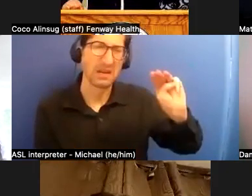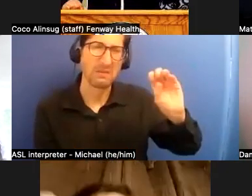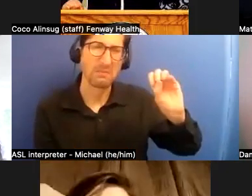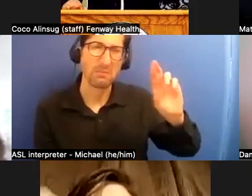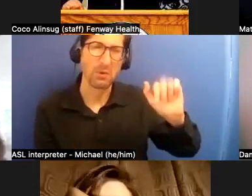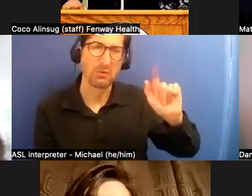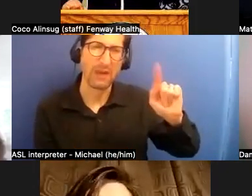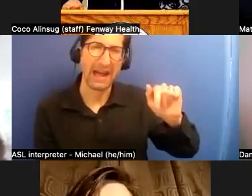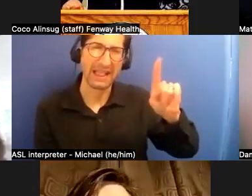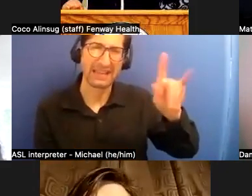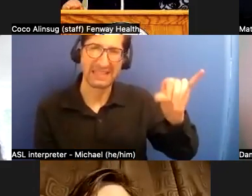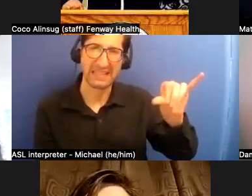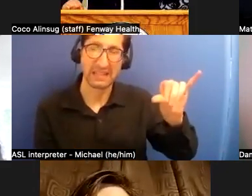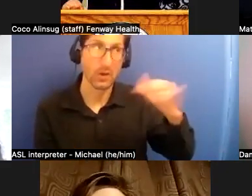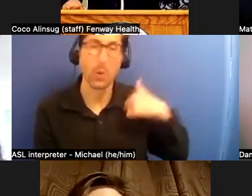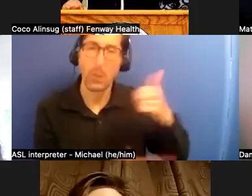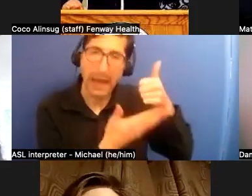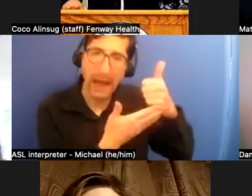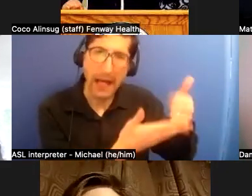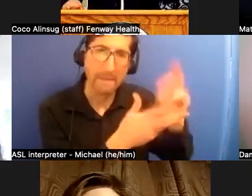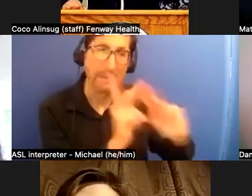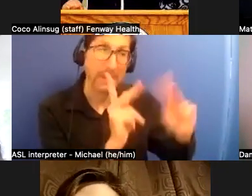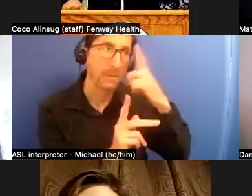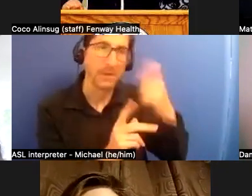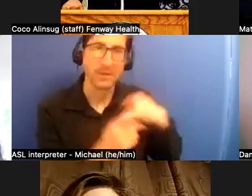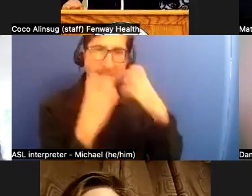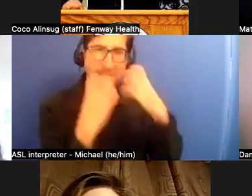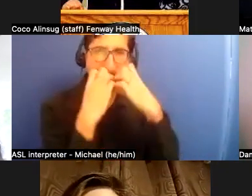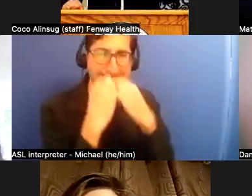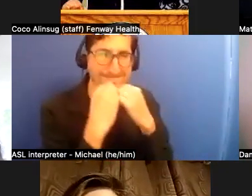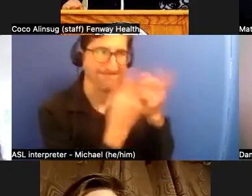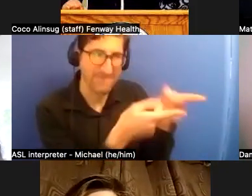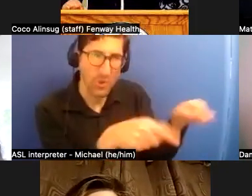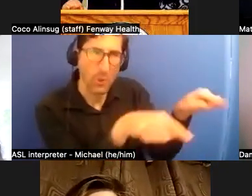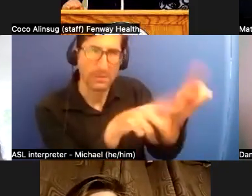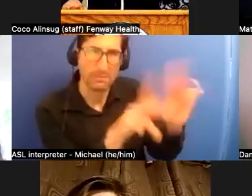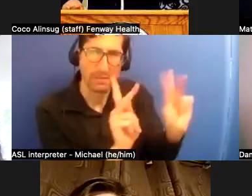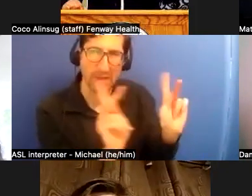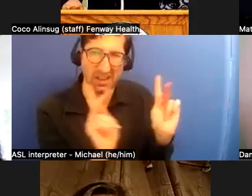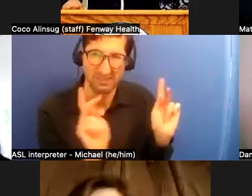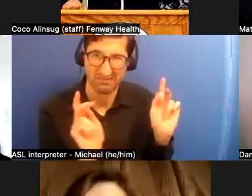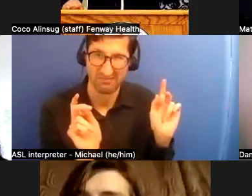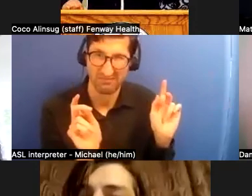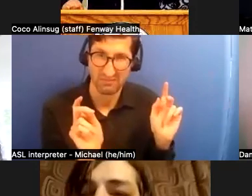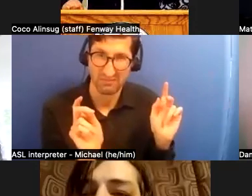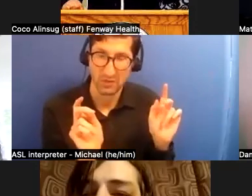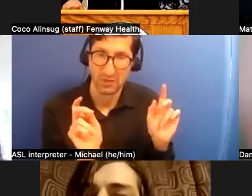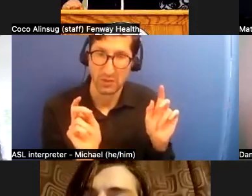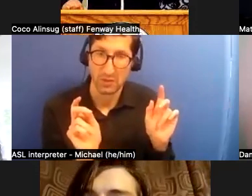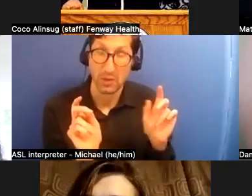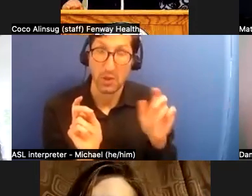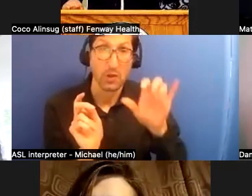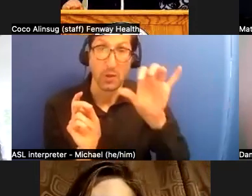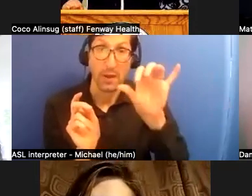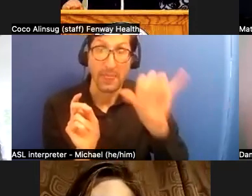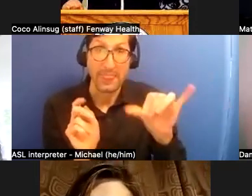the people that we care about. And so I really think that that's just a question you should just strike from your